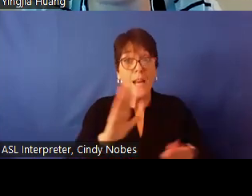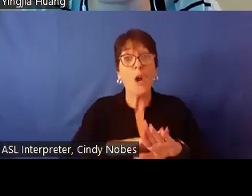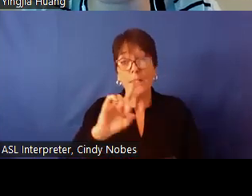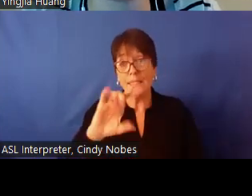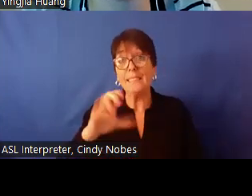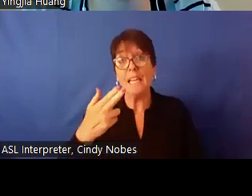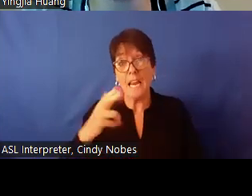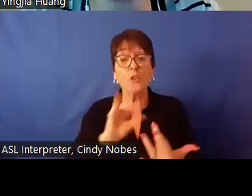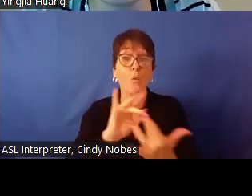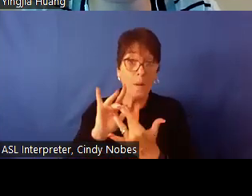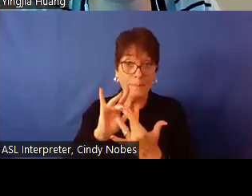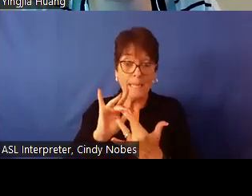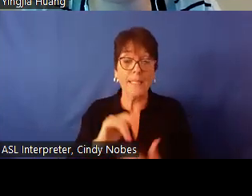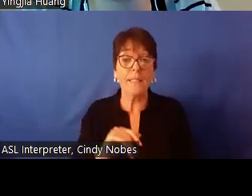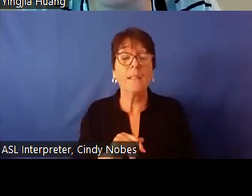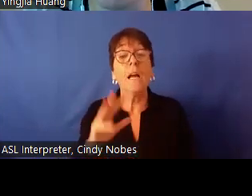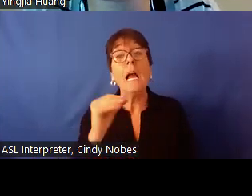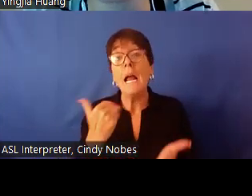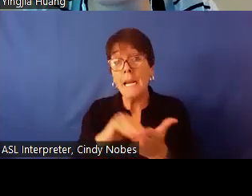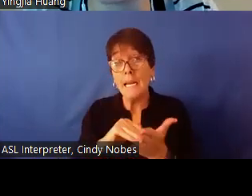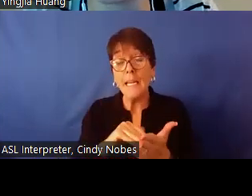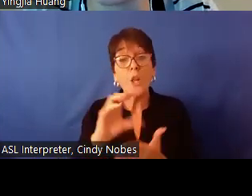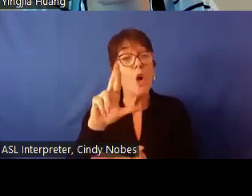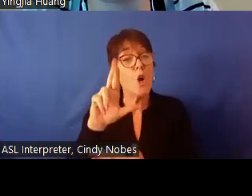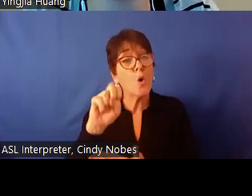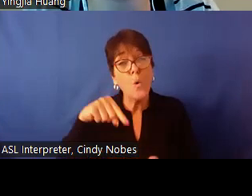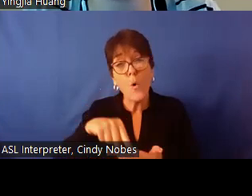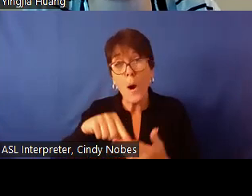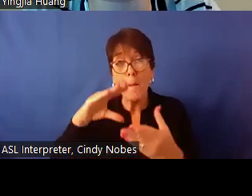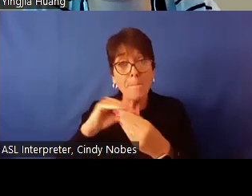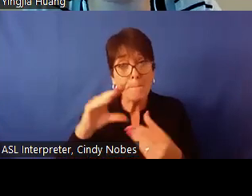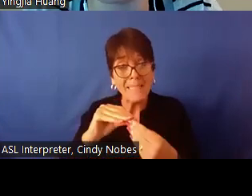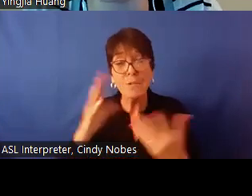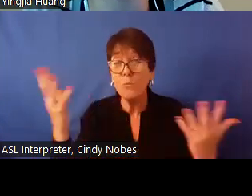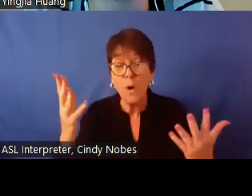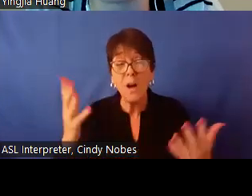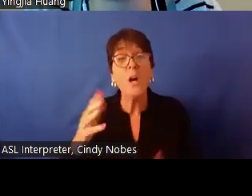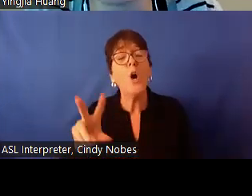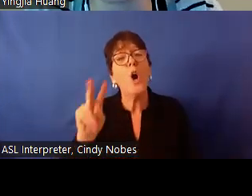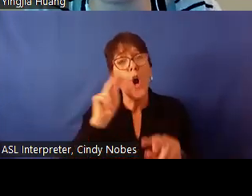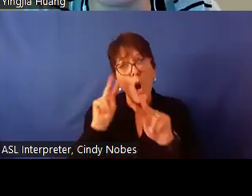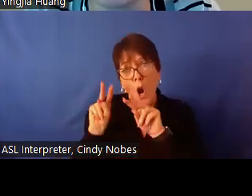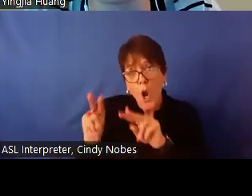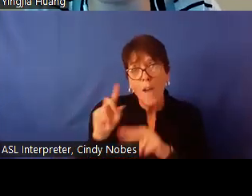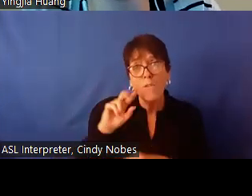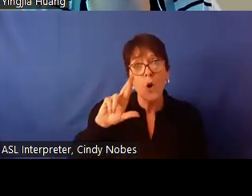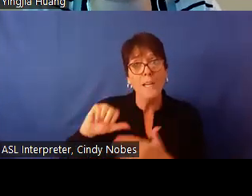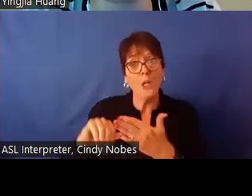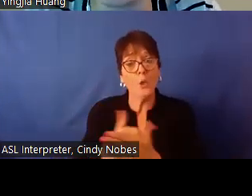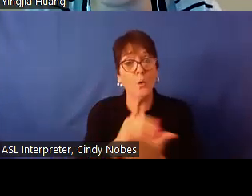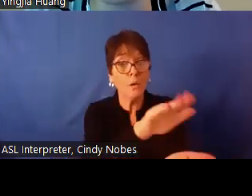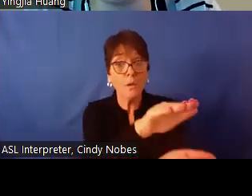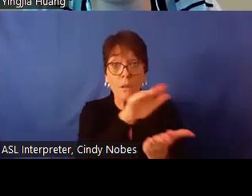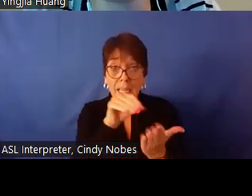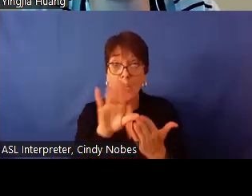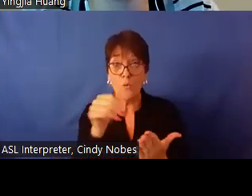DHCS website. And again, the core messaging for phase two is please make sure you're looking out for the renewal packet in the mail that's coming